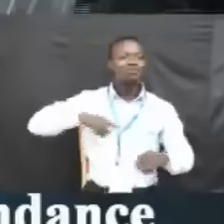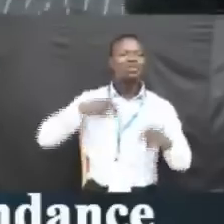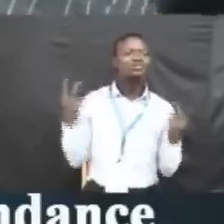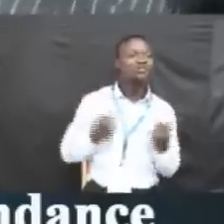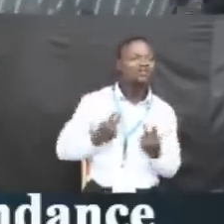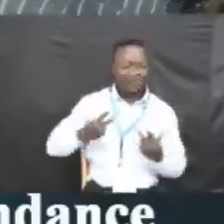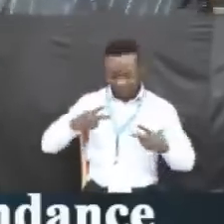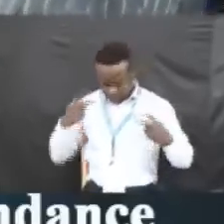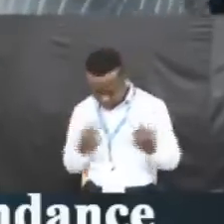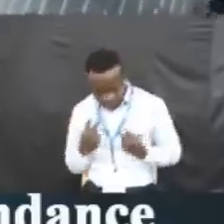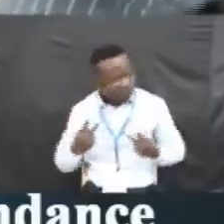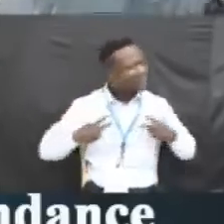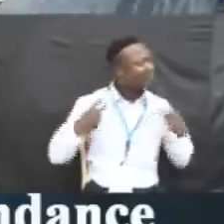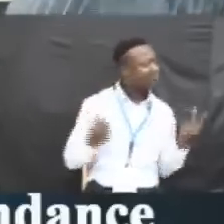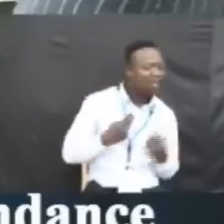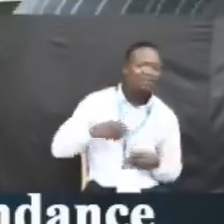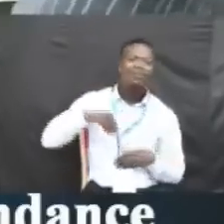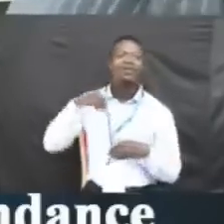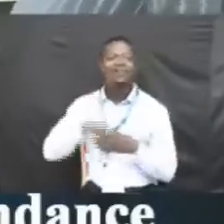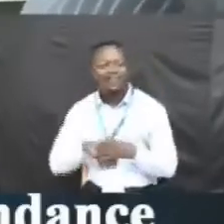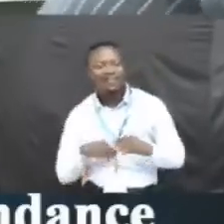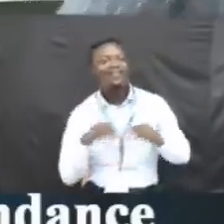Oh yeah, we prepare.